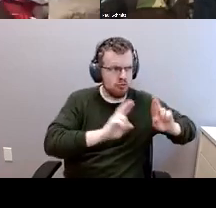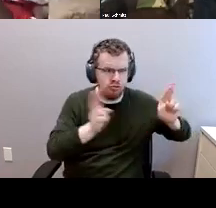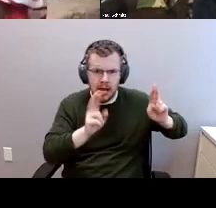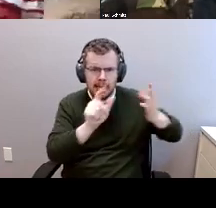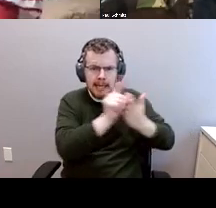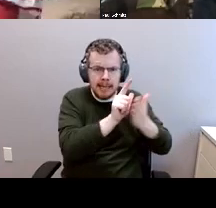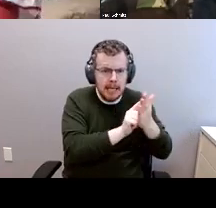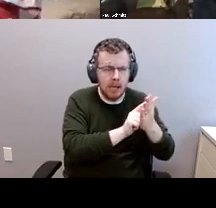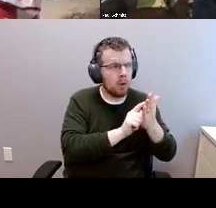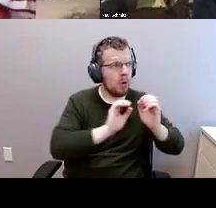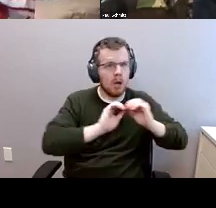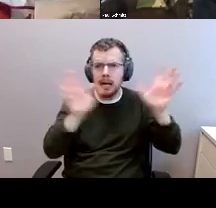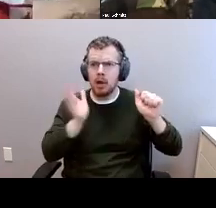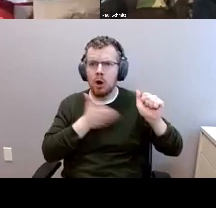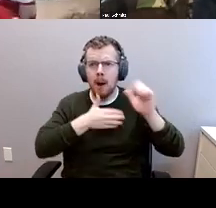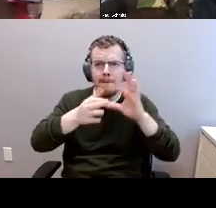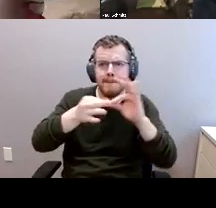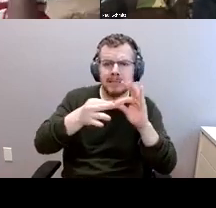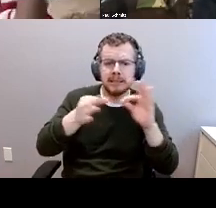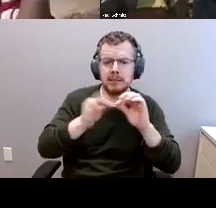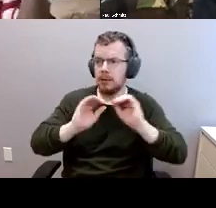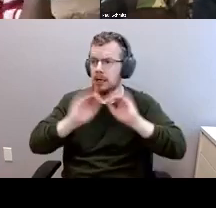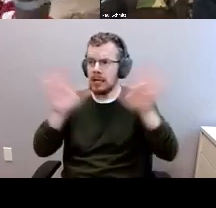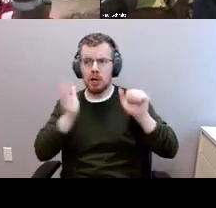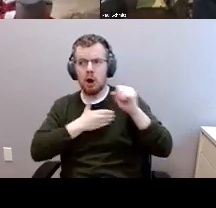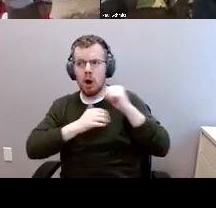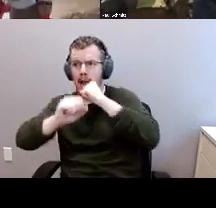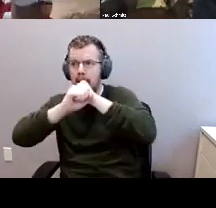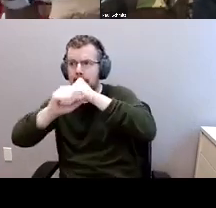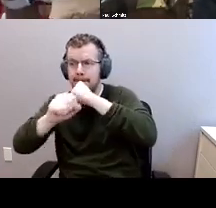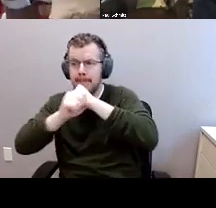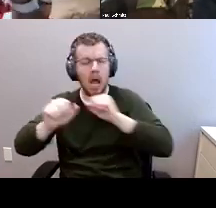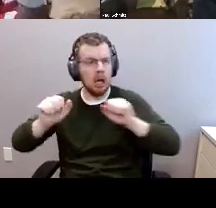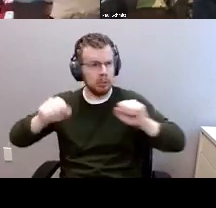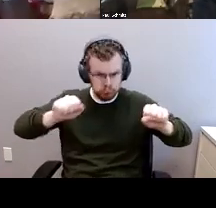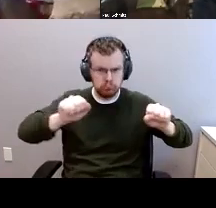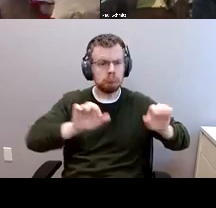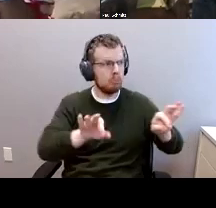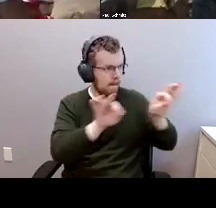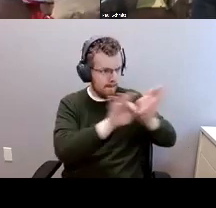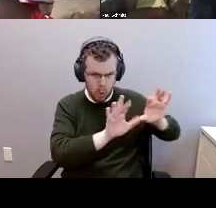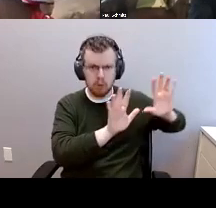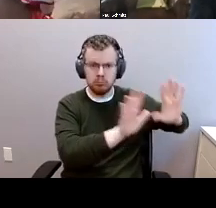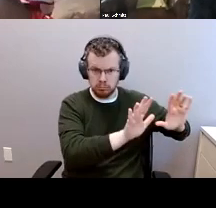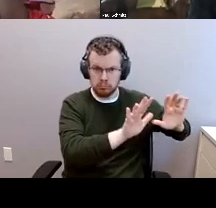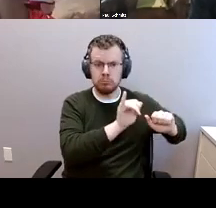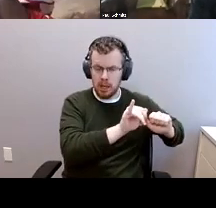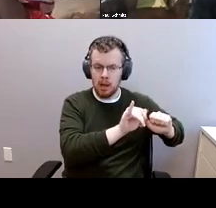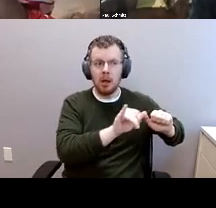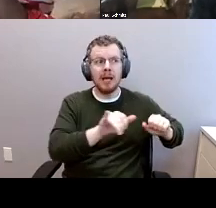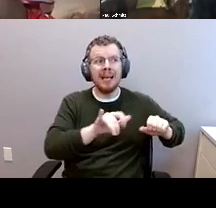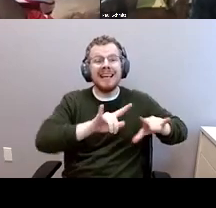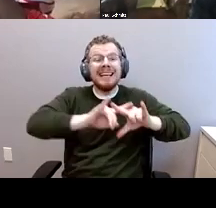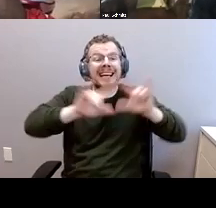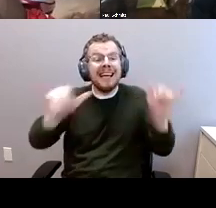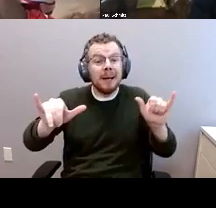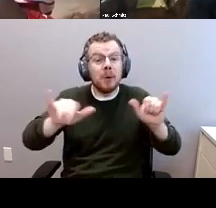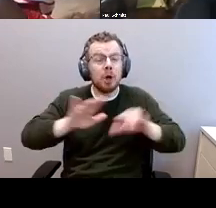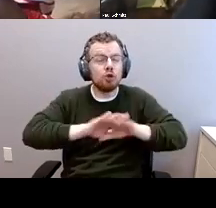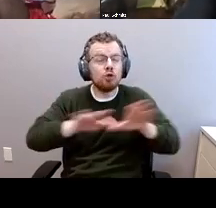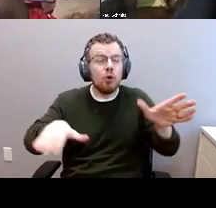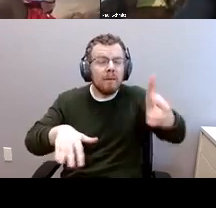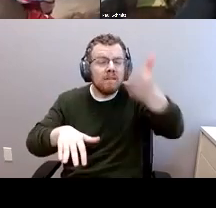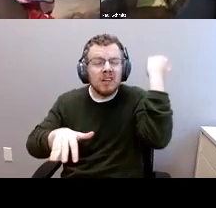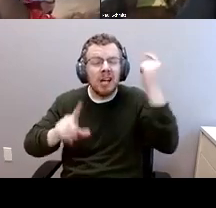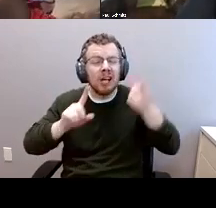on our messaging, that campaigning, policy advocacy. All of that is really important, coupled with let's not forget to see and